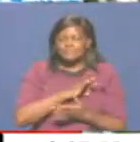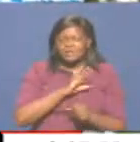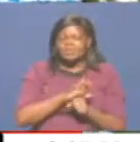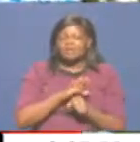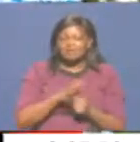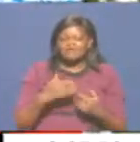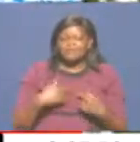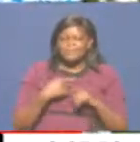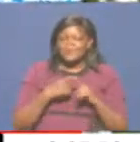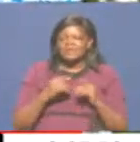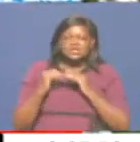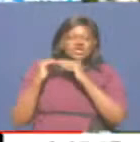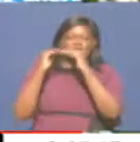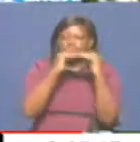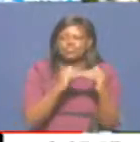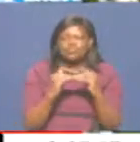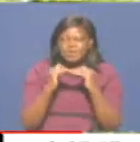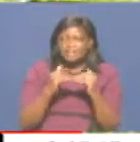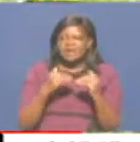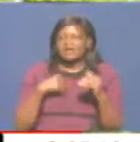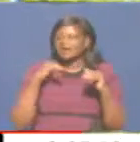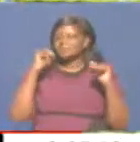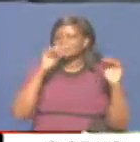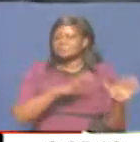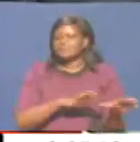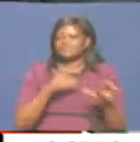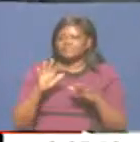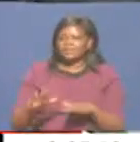but equally, I suffered.